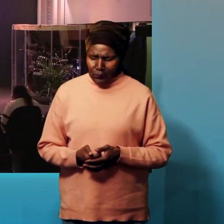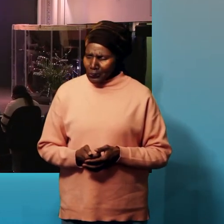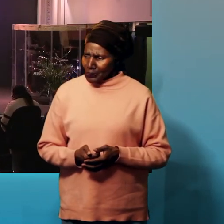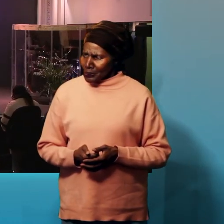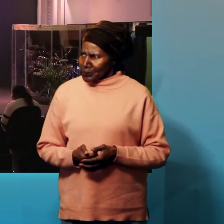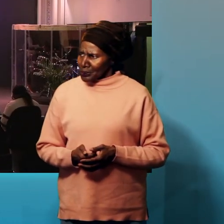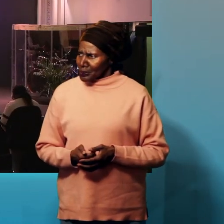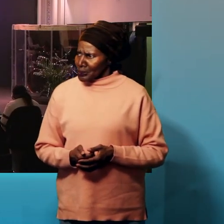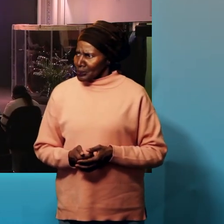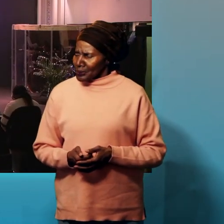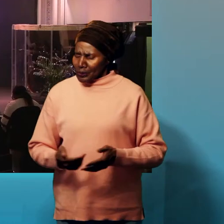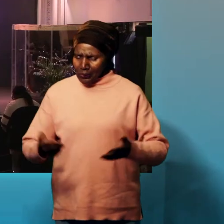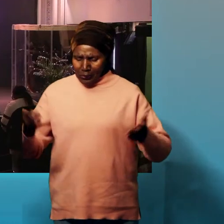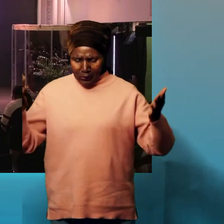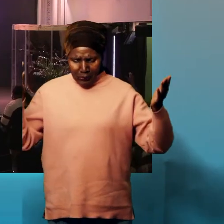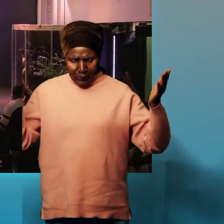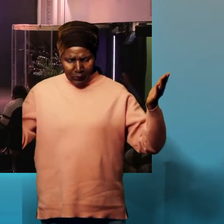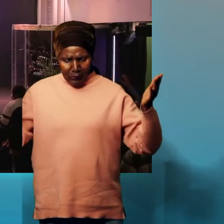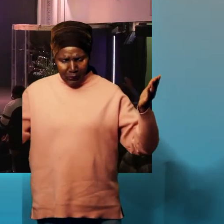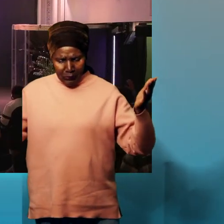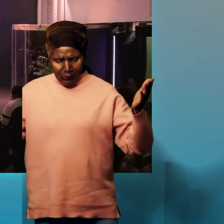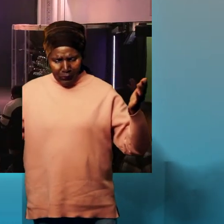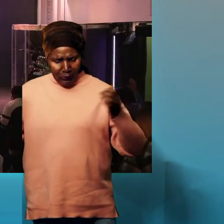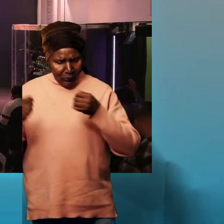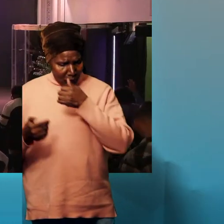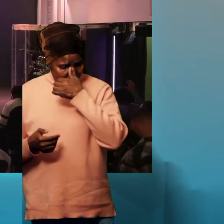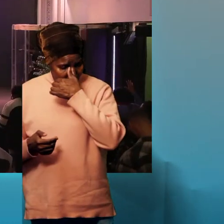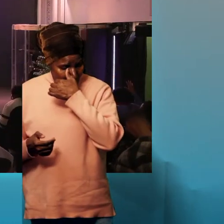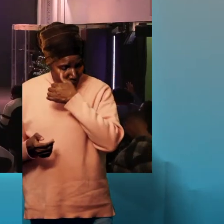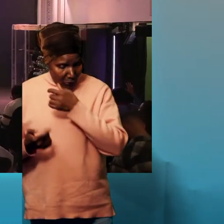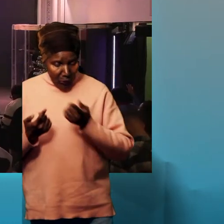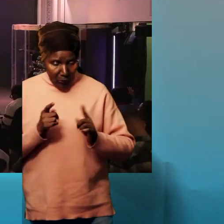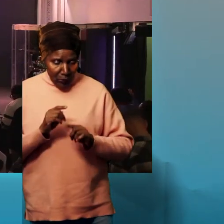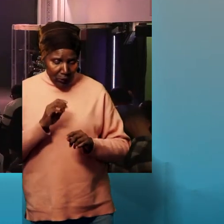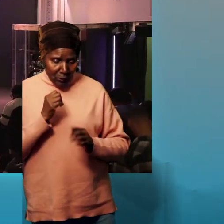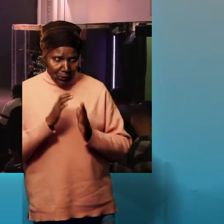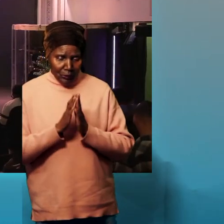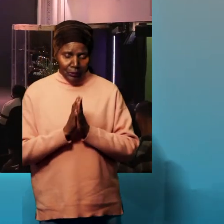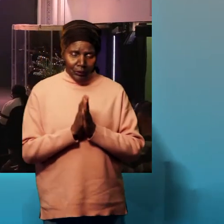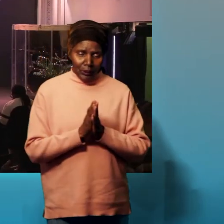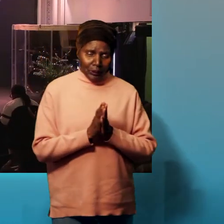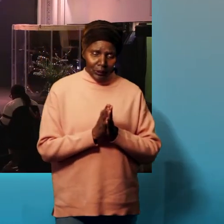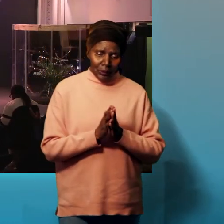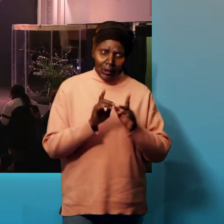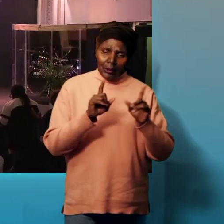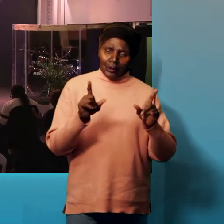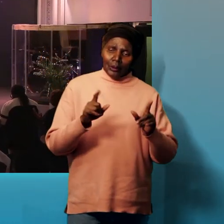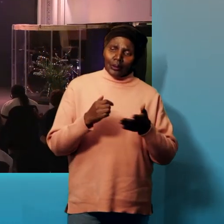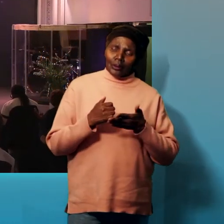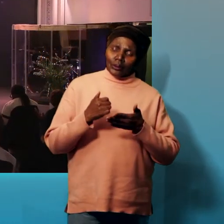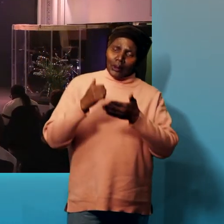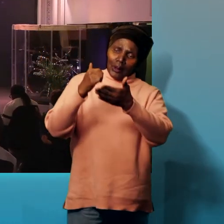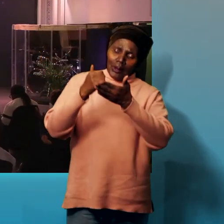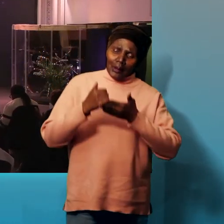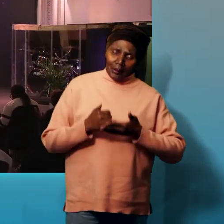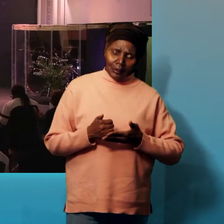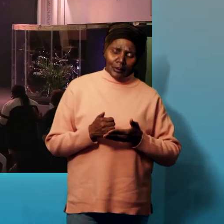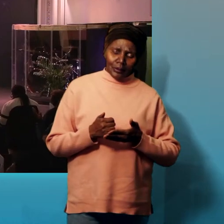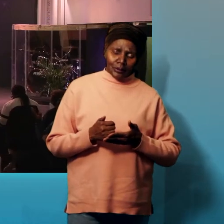just raise your hands to the Lord, and we're just going to pray that the Lord would help us to be those who are